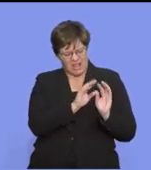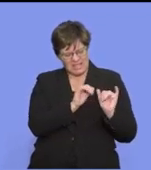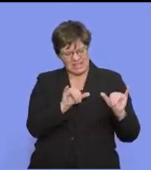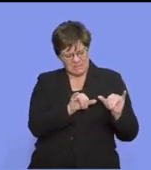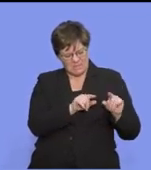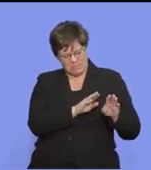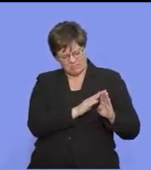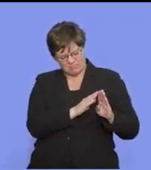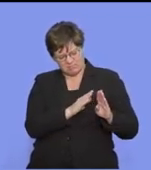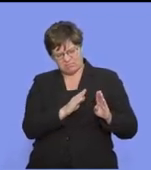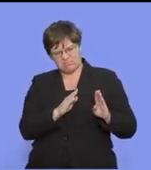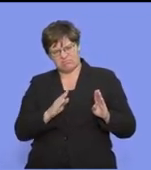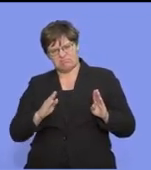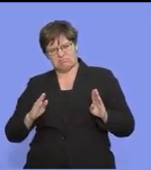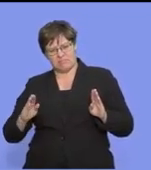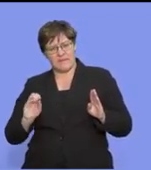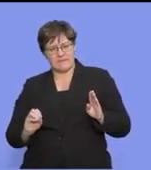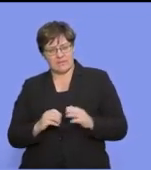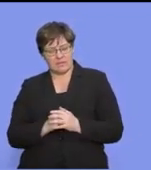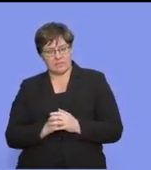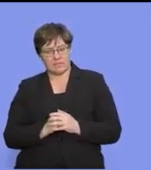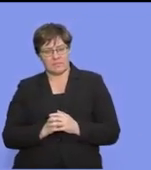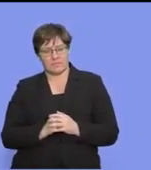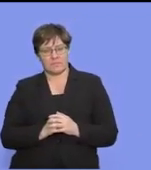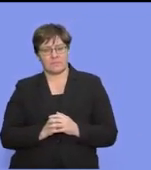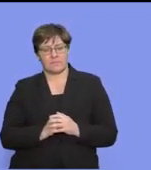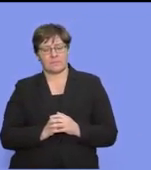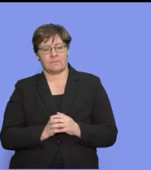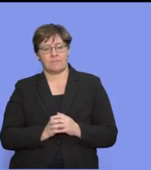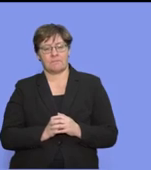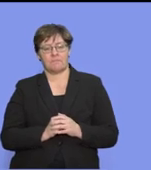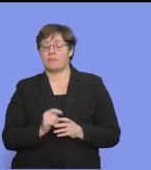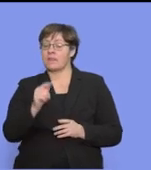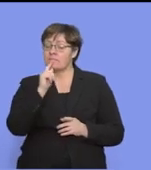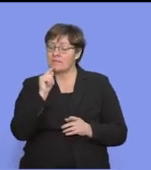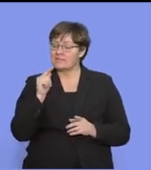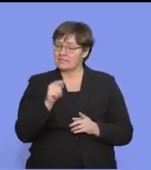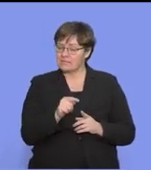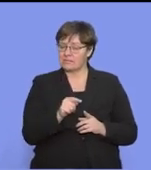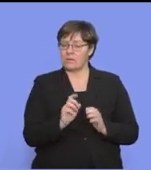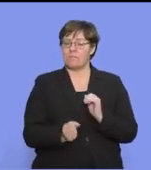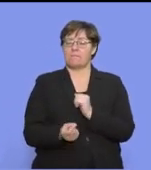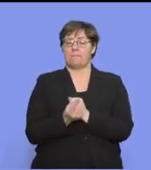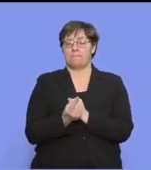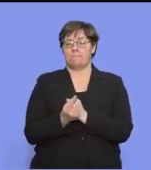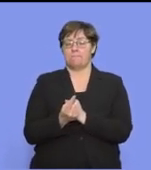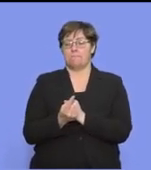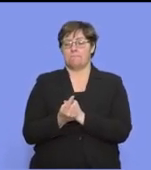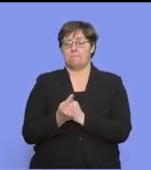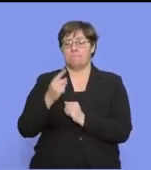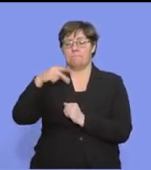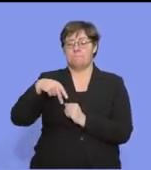organisms remained more or less the same for long periods of time, and this then would then